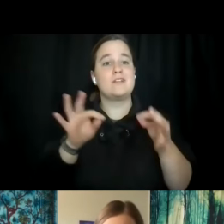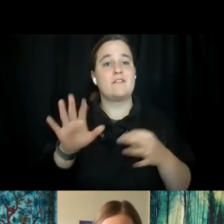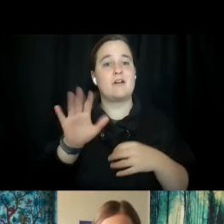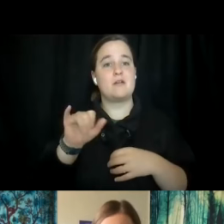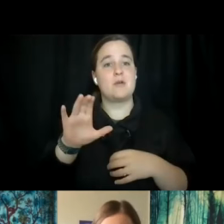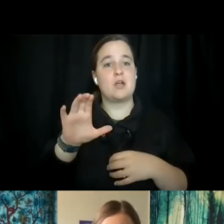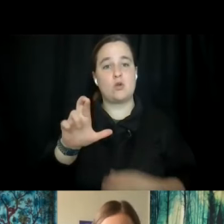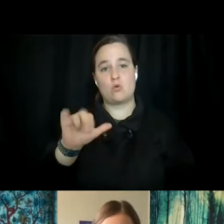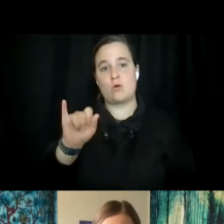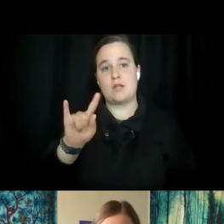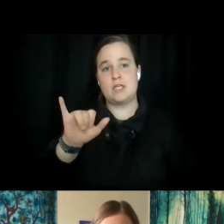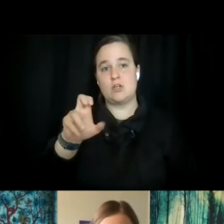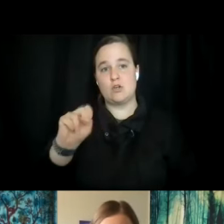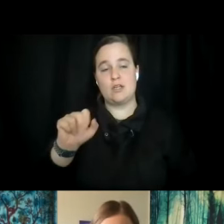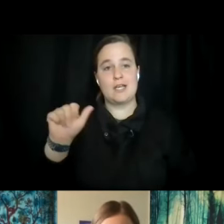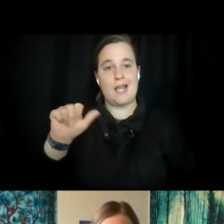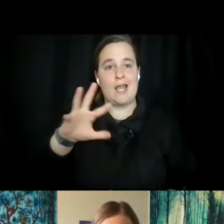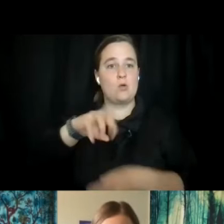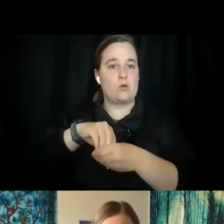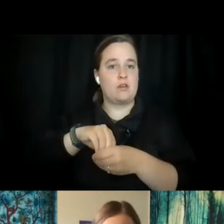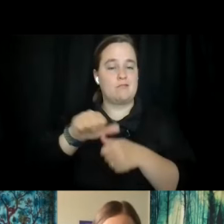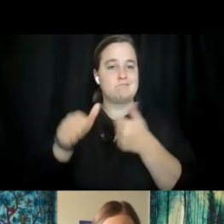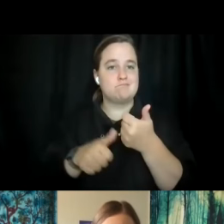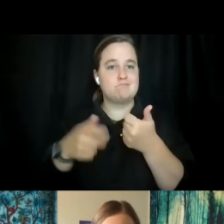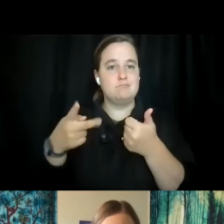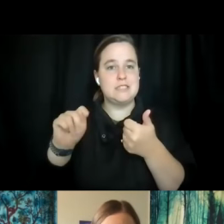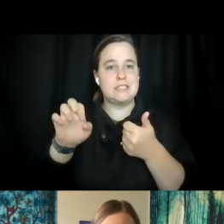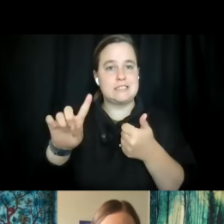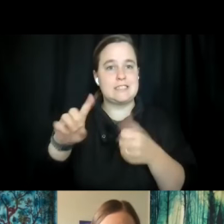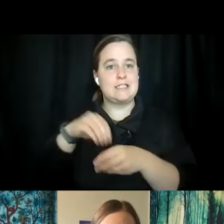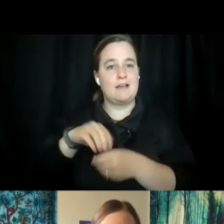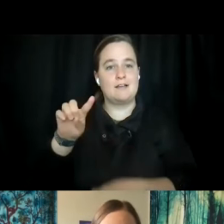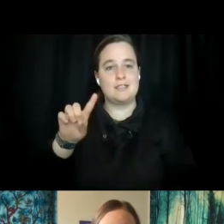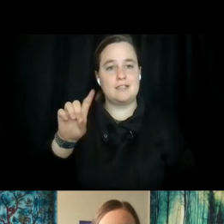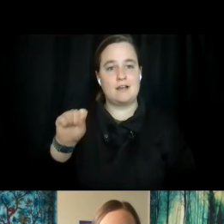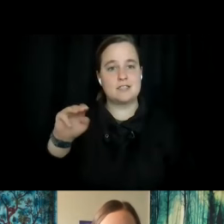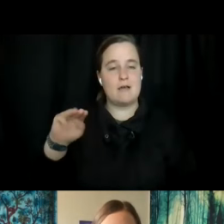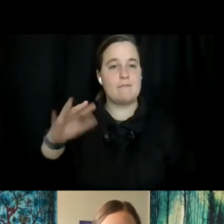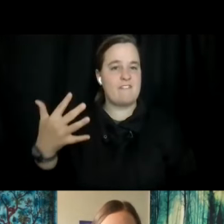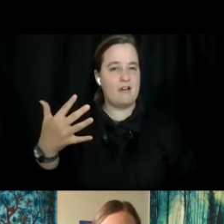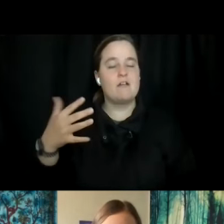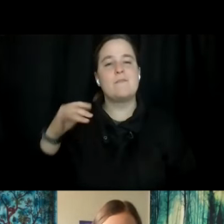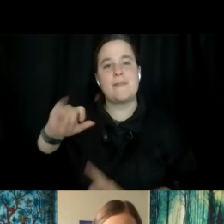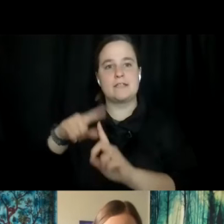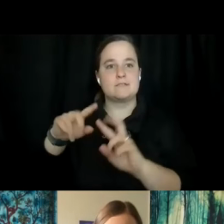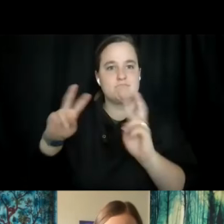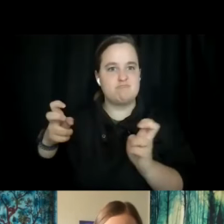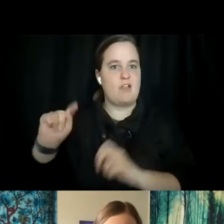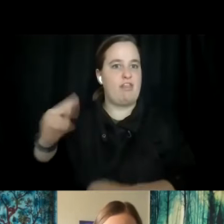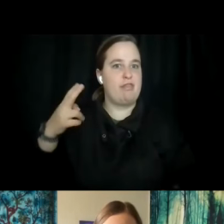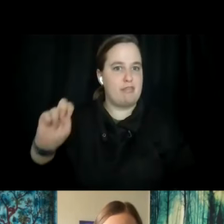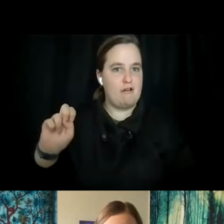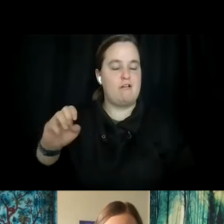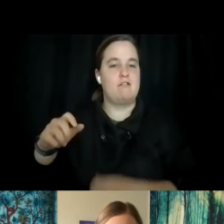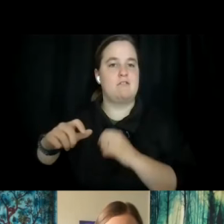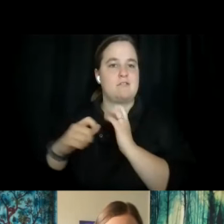first criterion within PTSD. So the DSM-5, which is kind of like the manual for